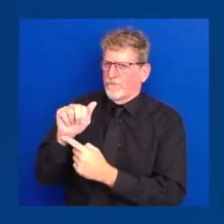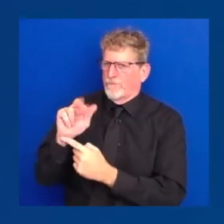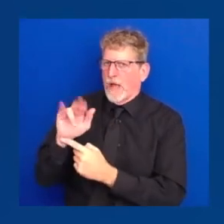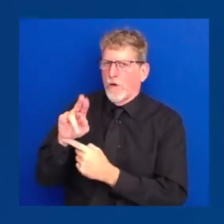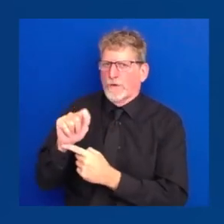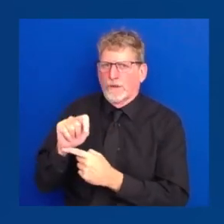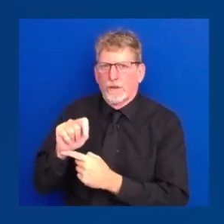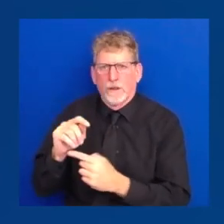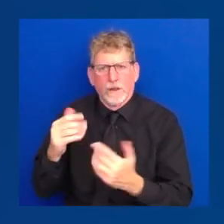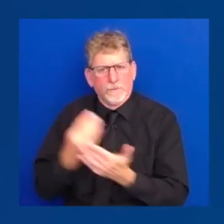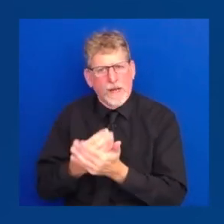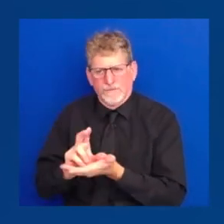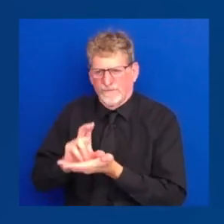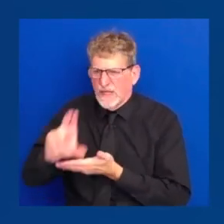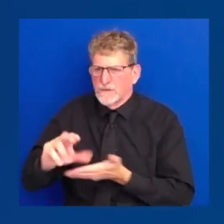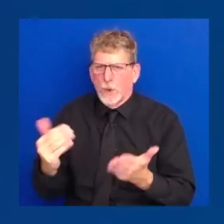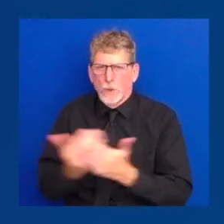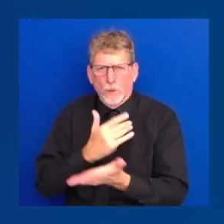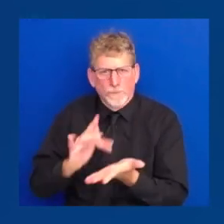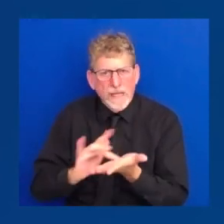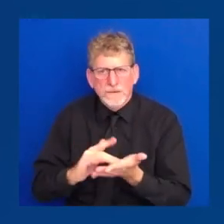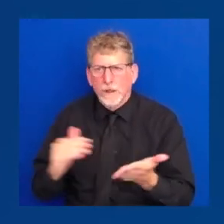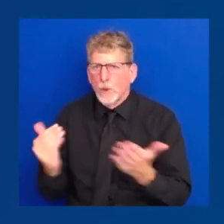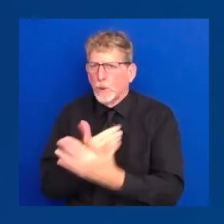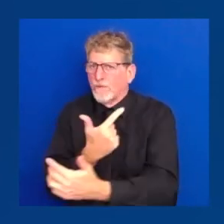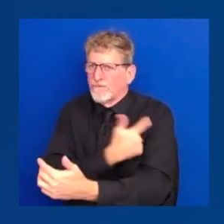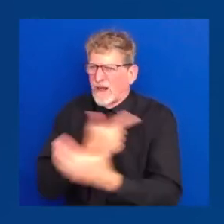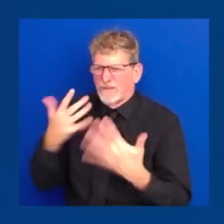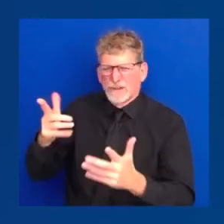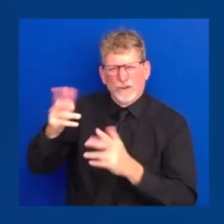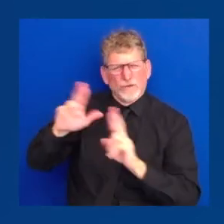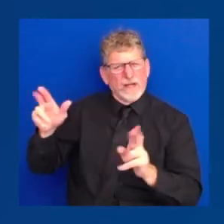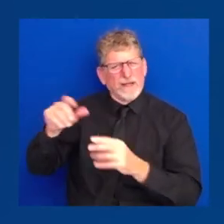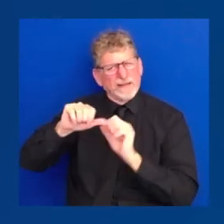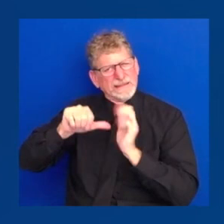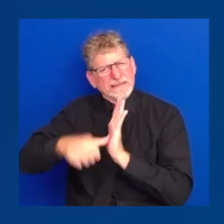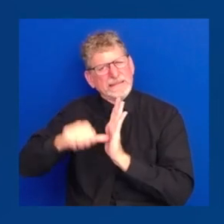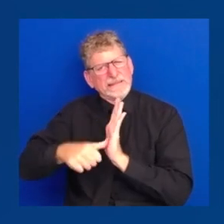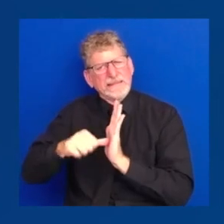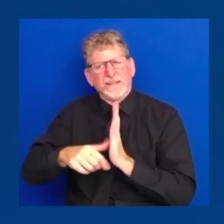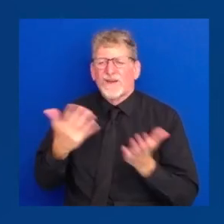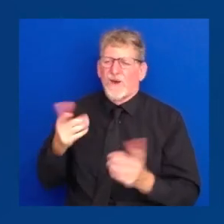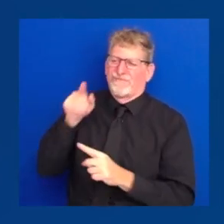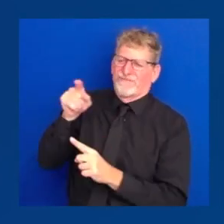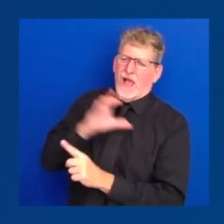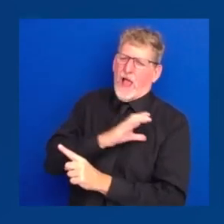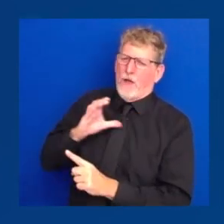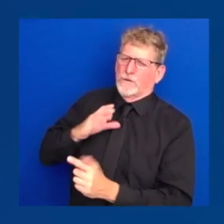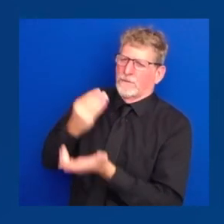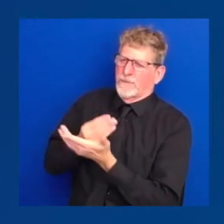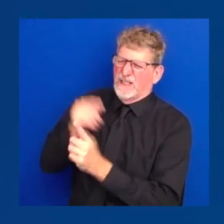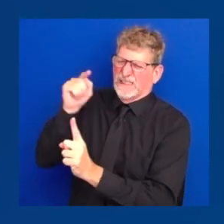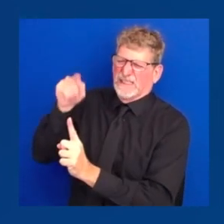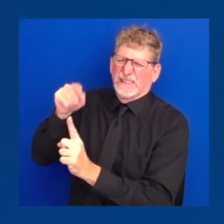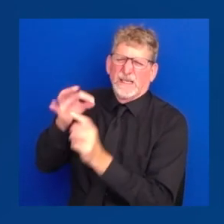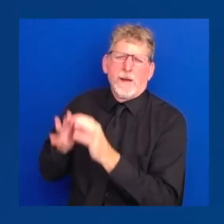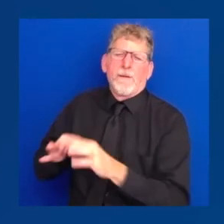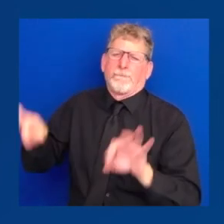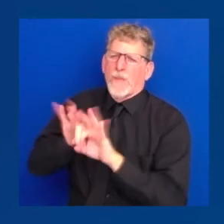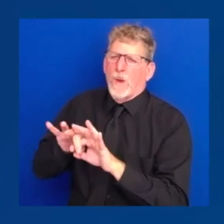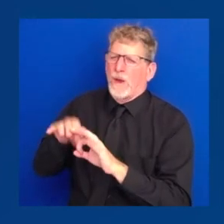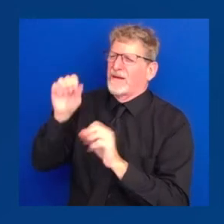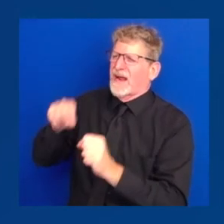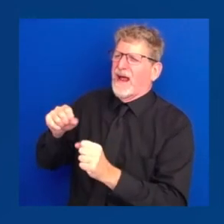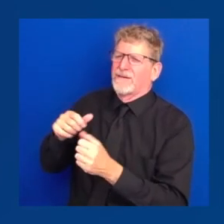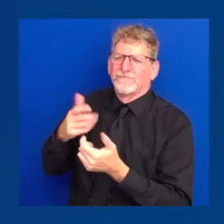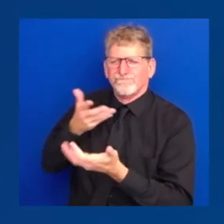vaccines. Funding from Congress will be critical for these efforts, so we will be working very closely with Capitol Hill going forward. Next question.